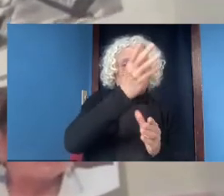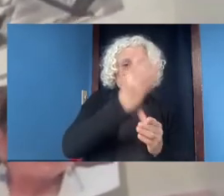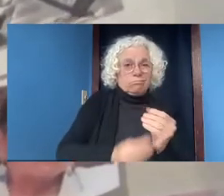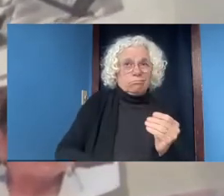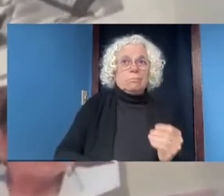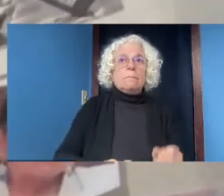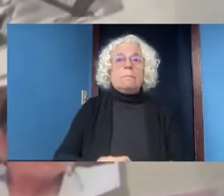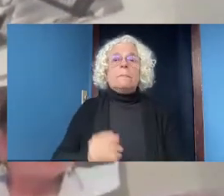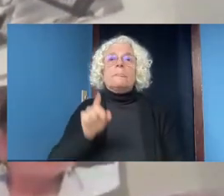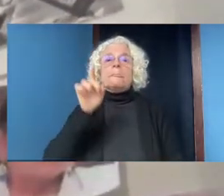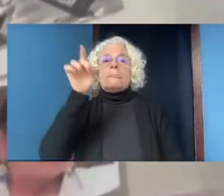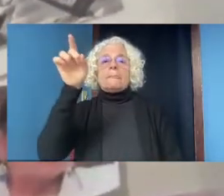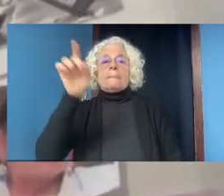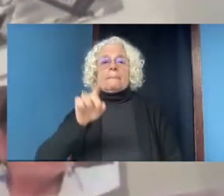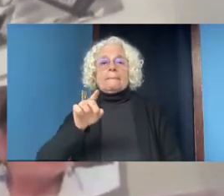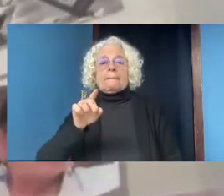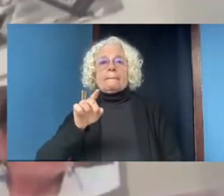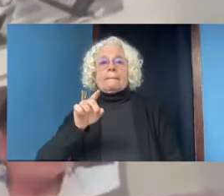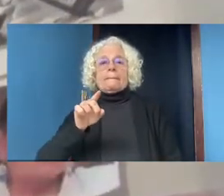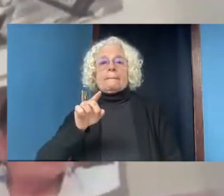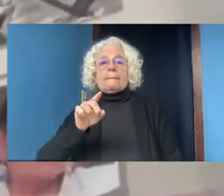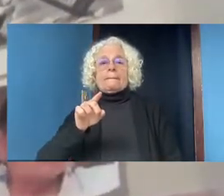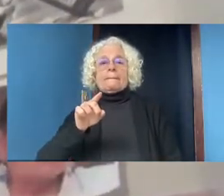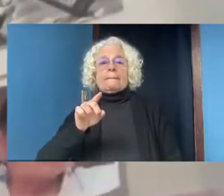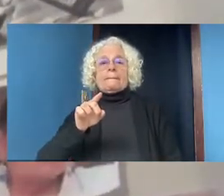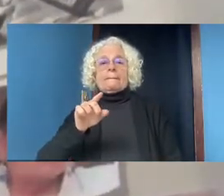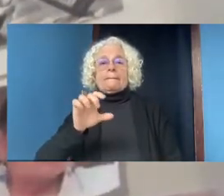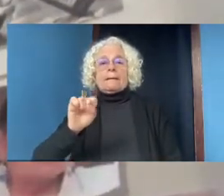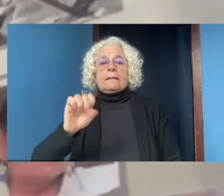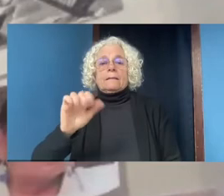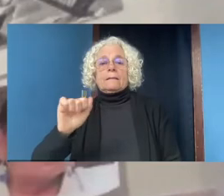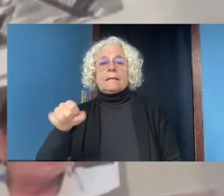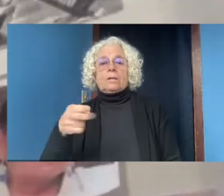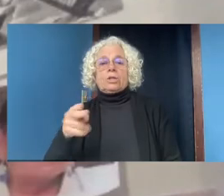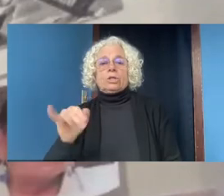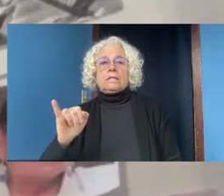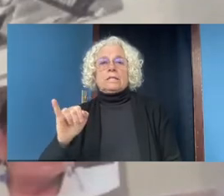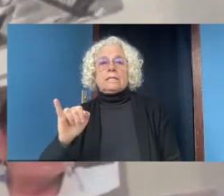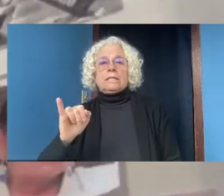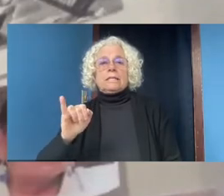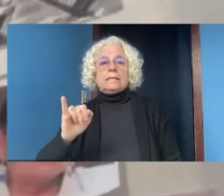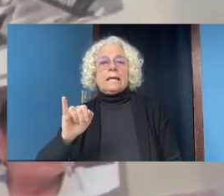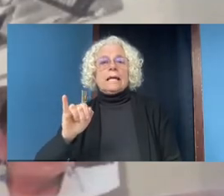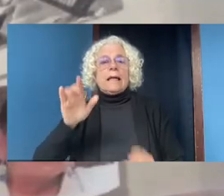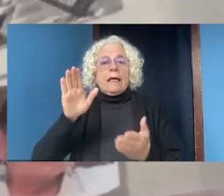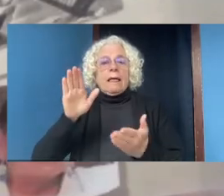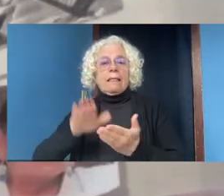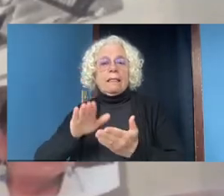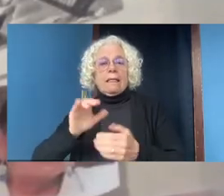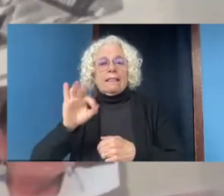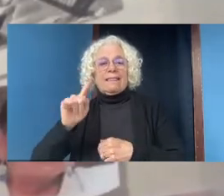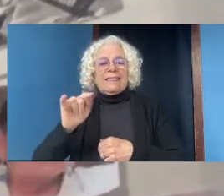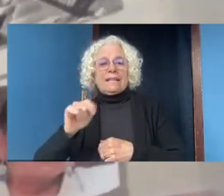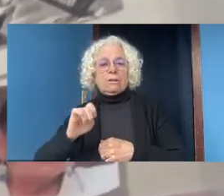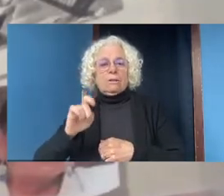Sasheen went on an errand for Marlon Brando. She went